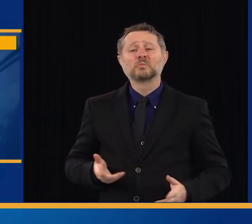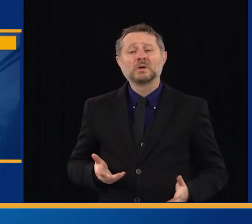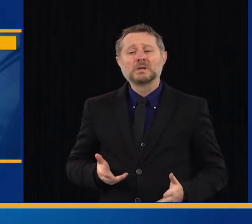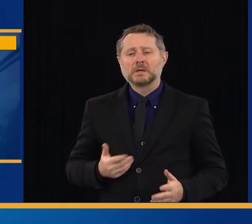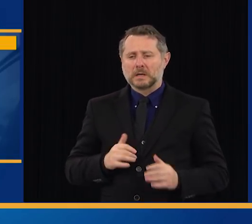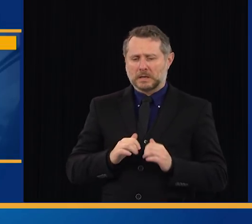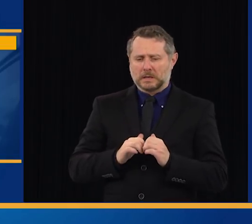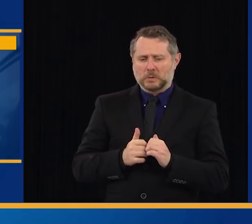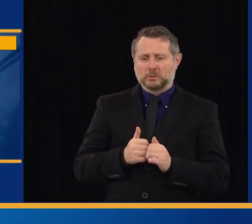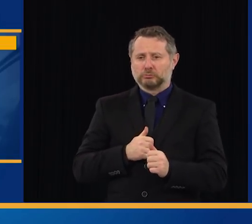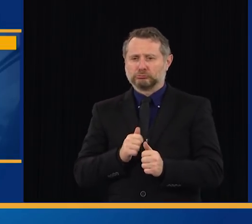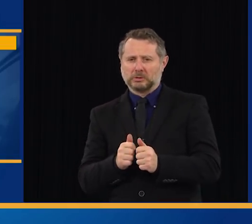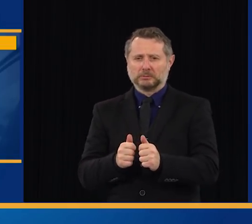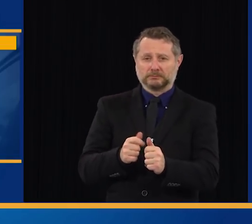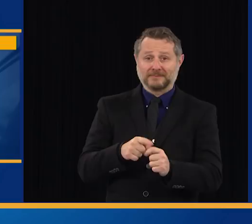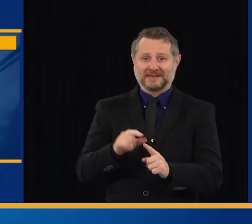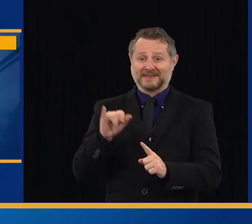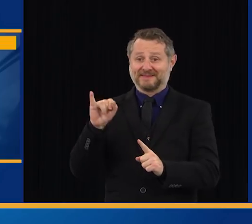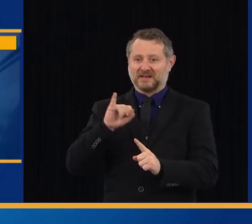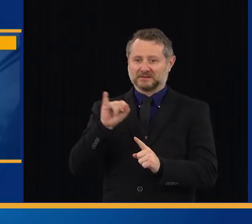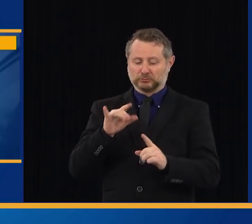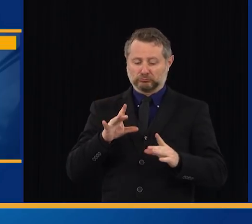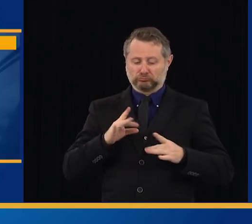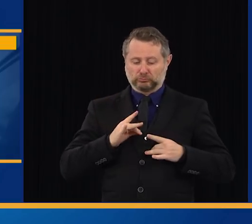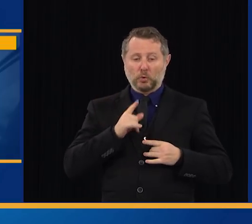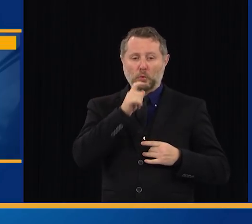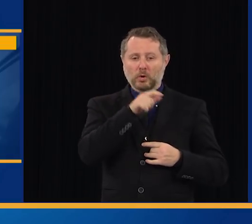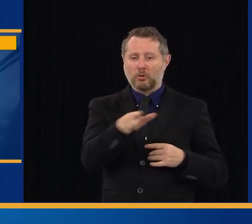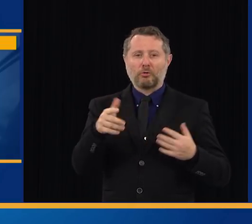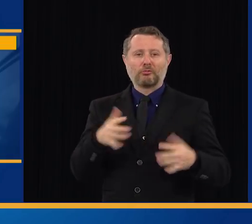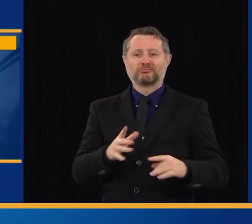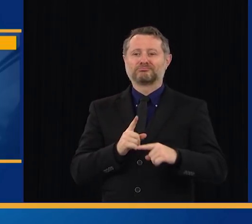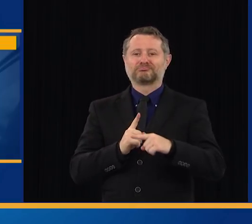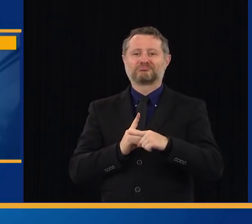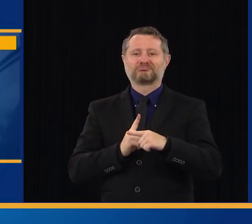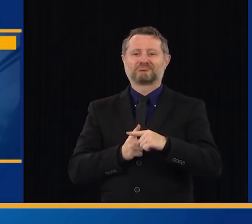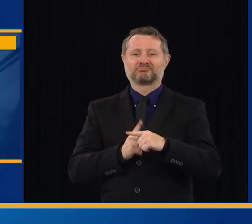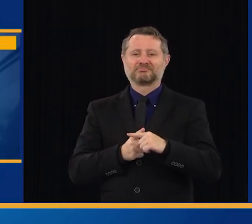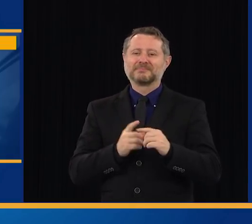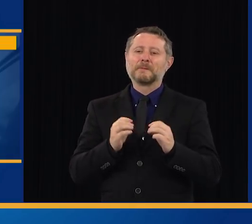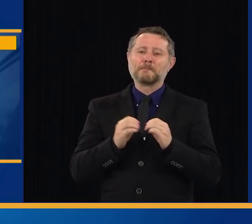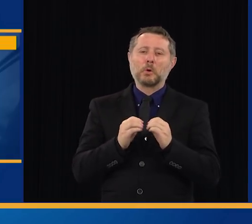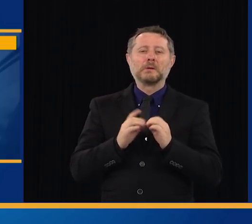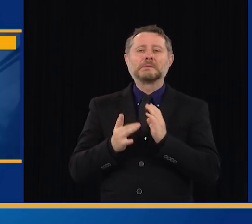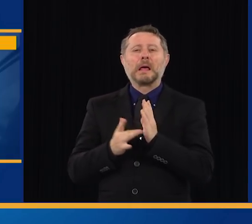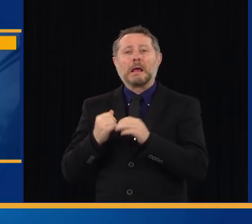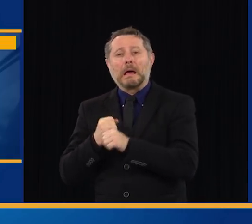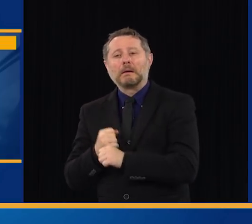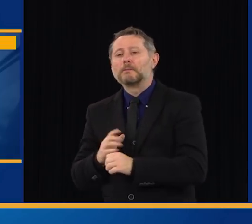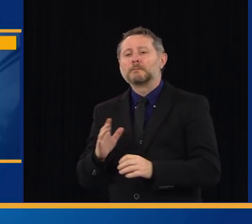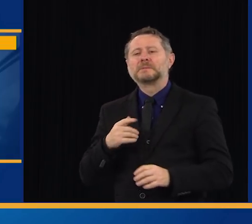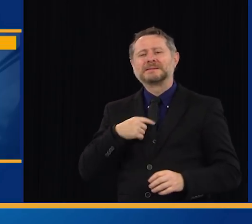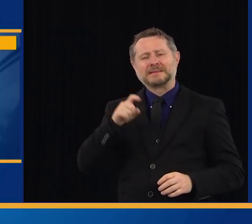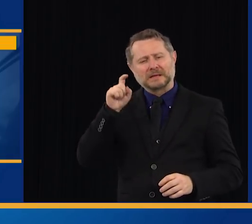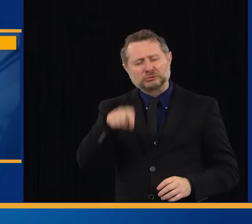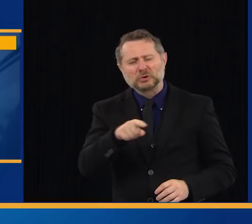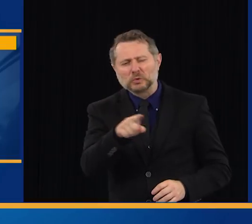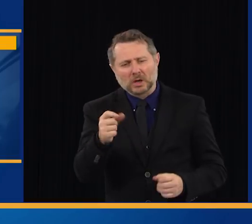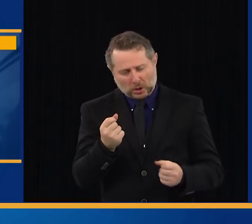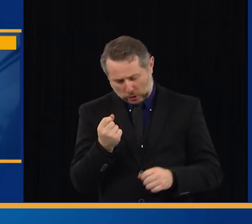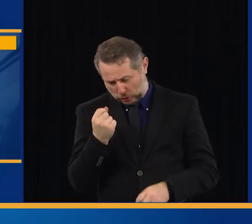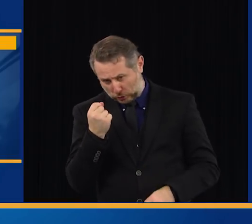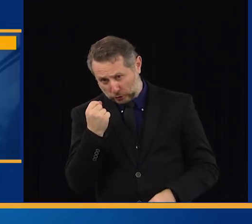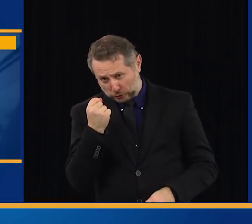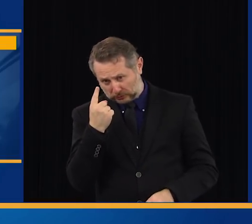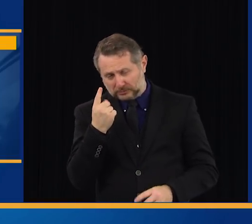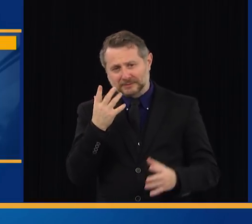rate. And this gets a little technical, but I need people to really understand this. Why